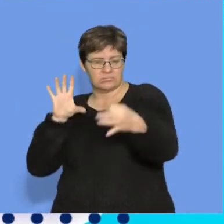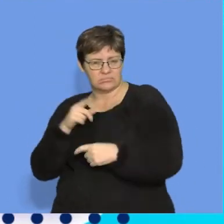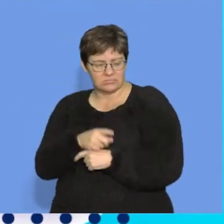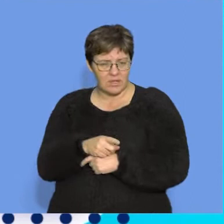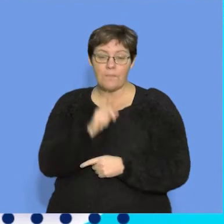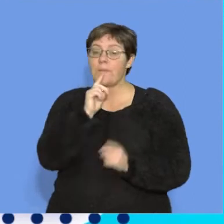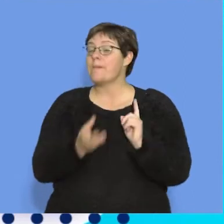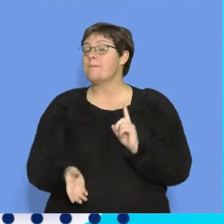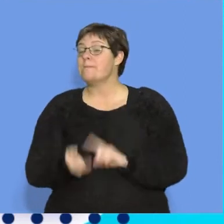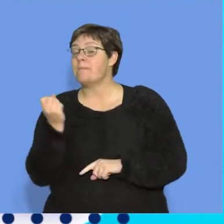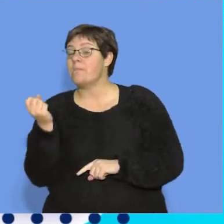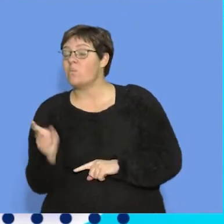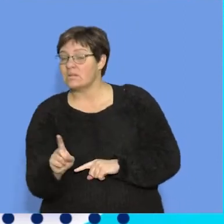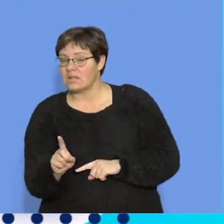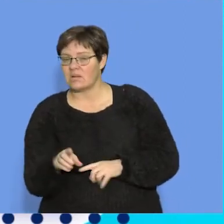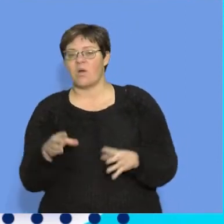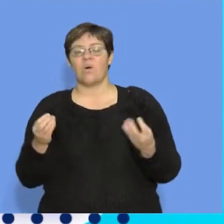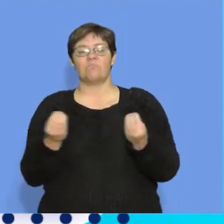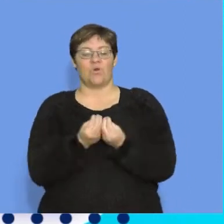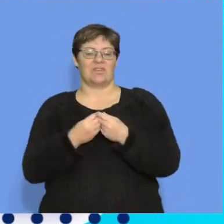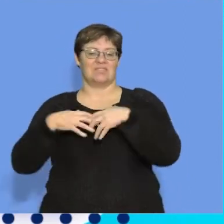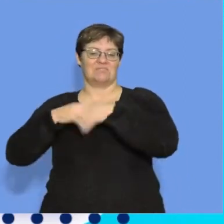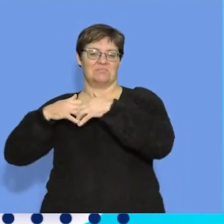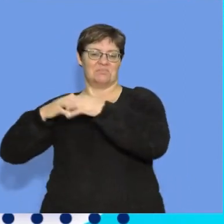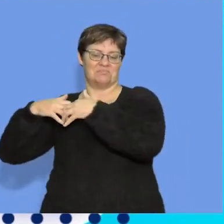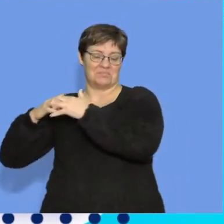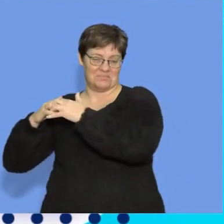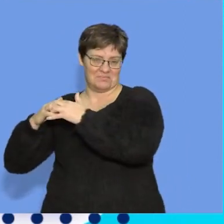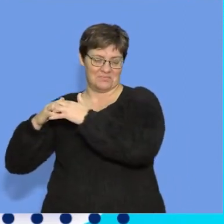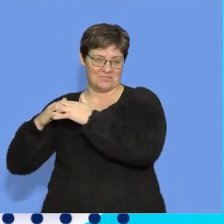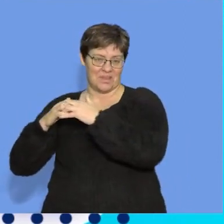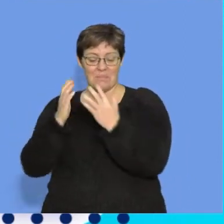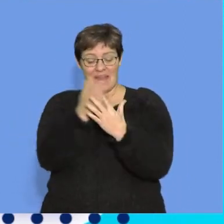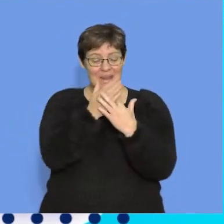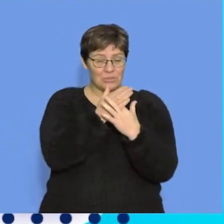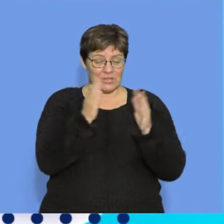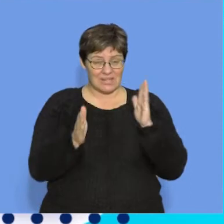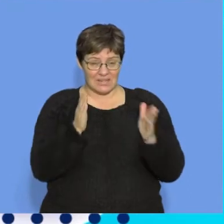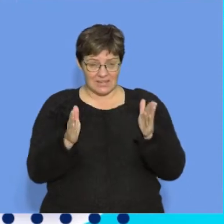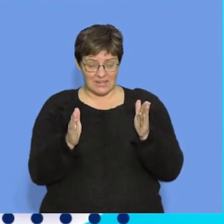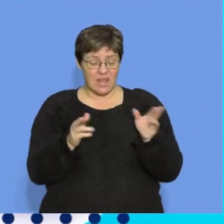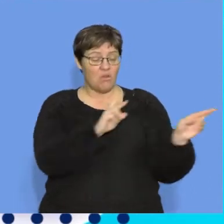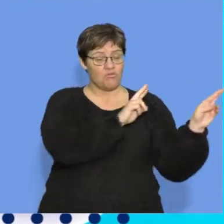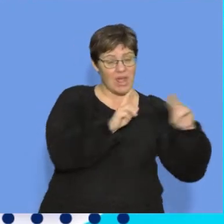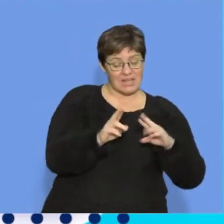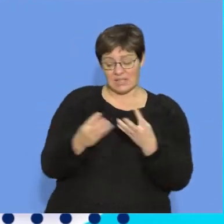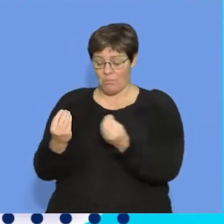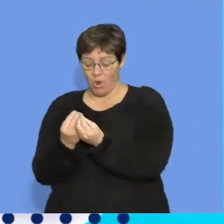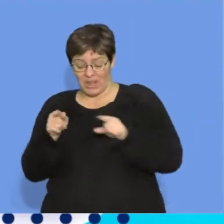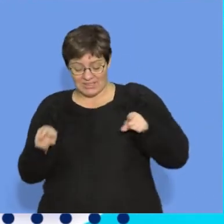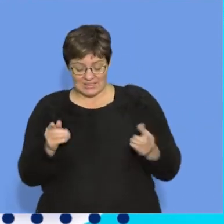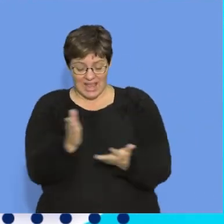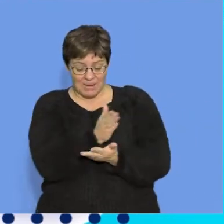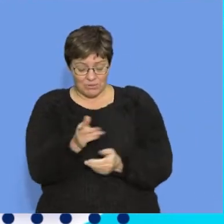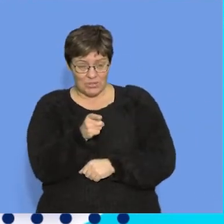will get is products will form. But the in-between state between reactants and products